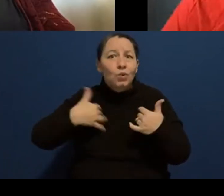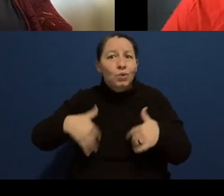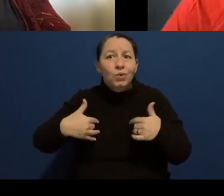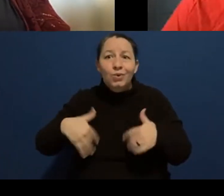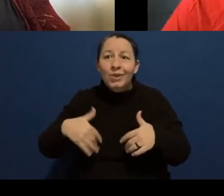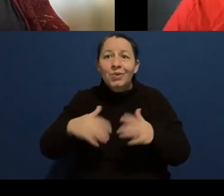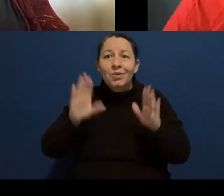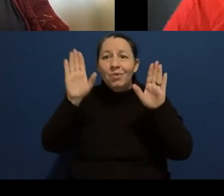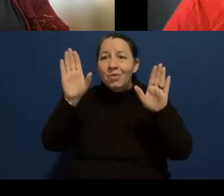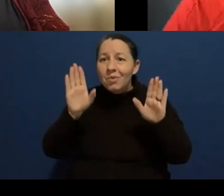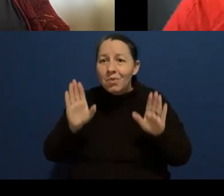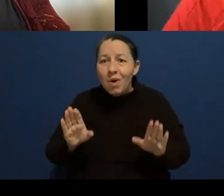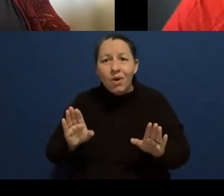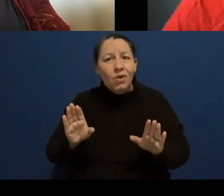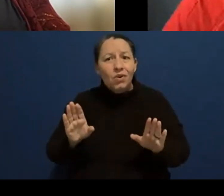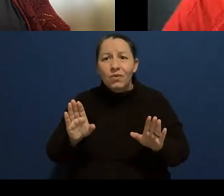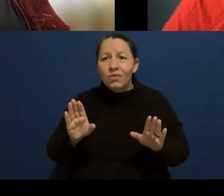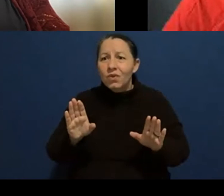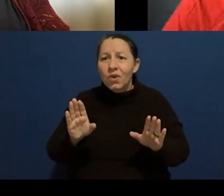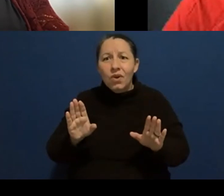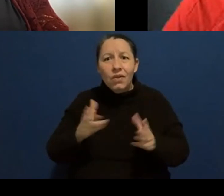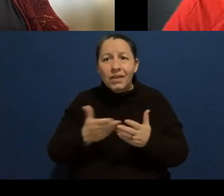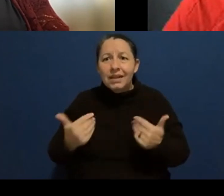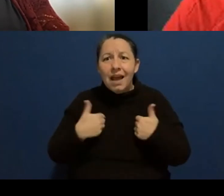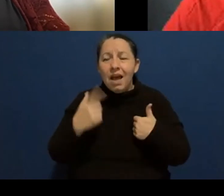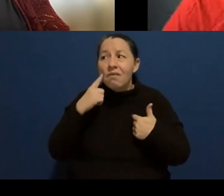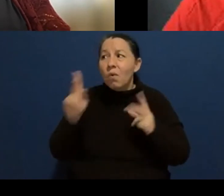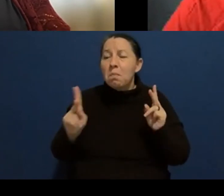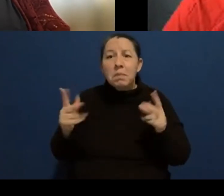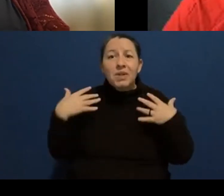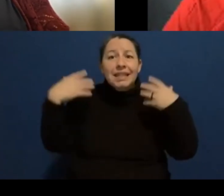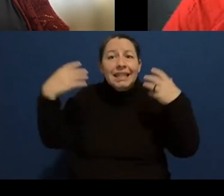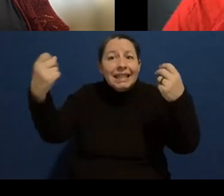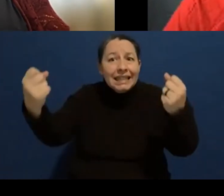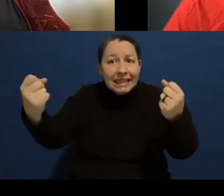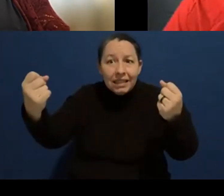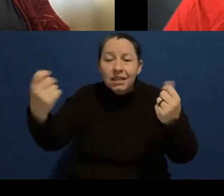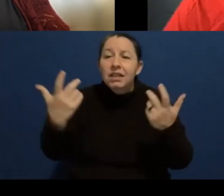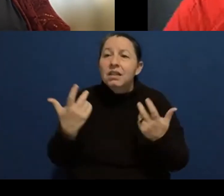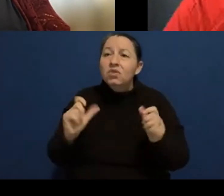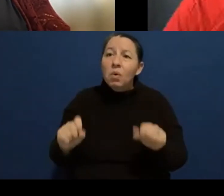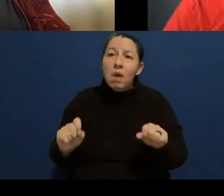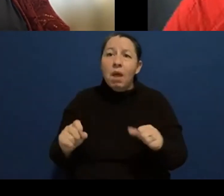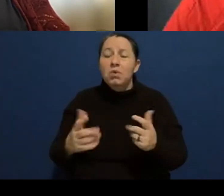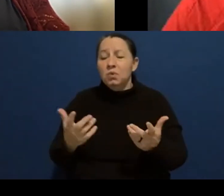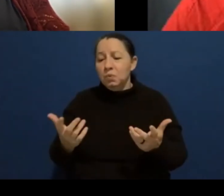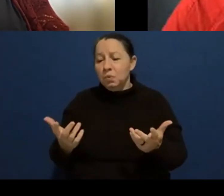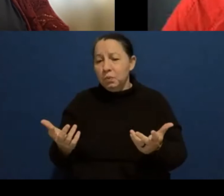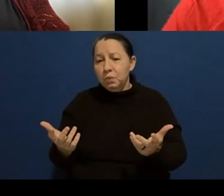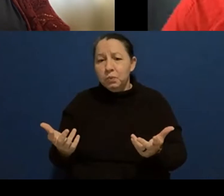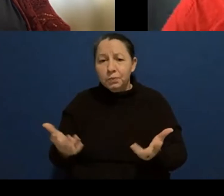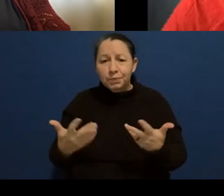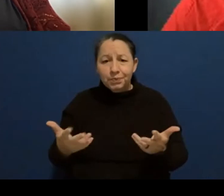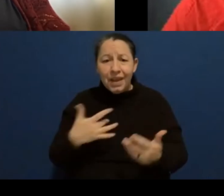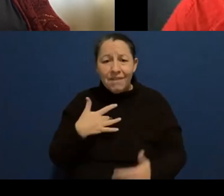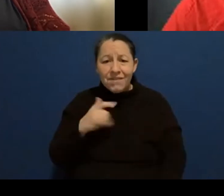for people to heal and to be able to feel